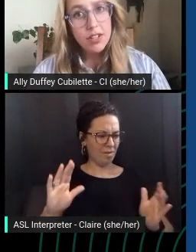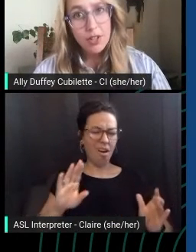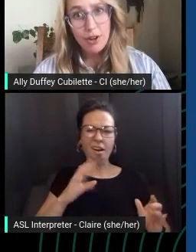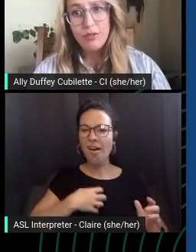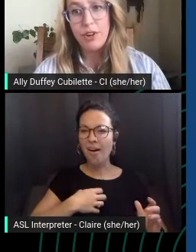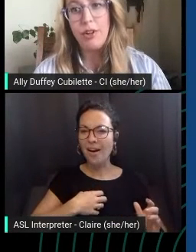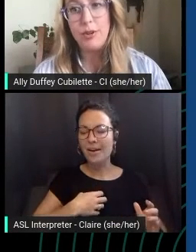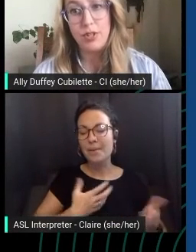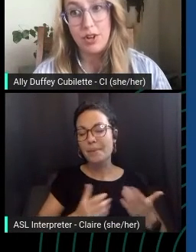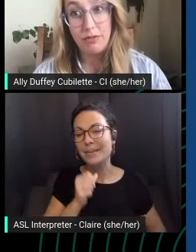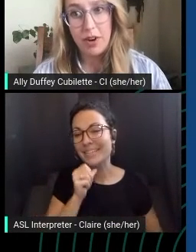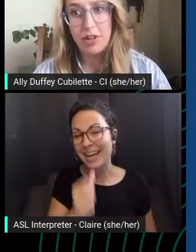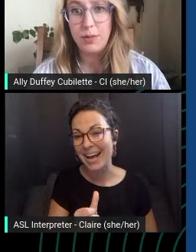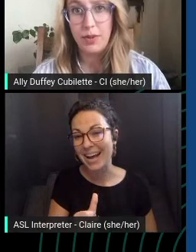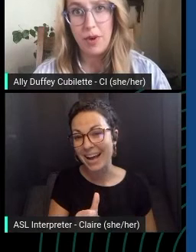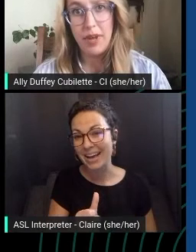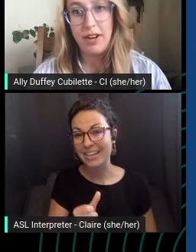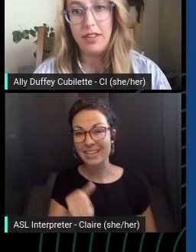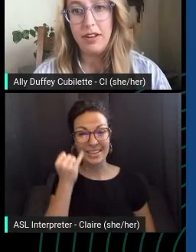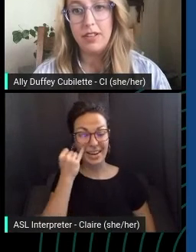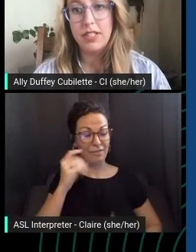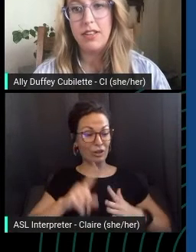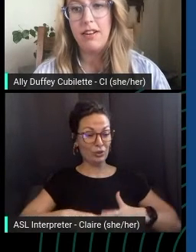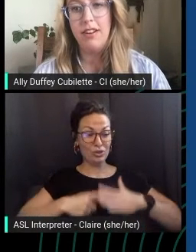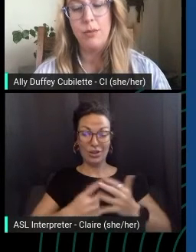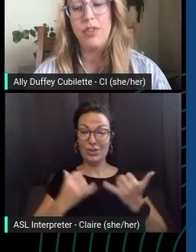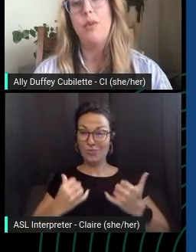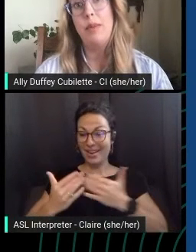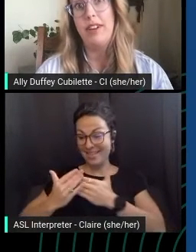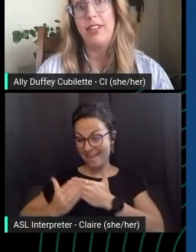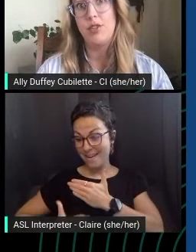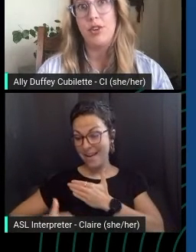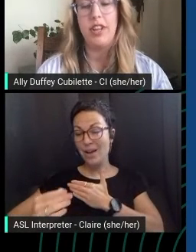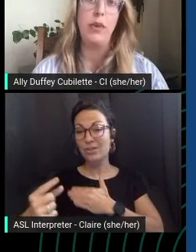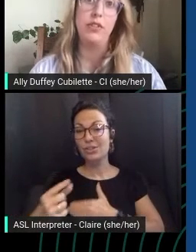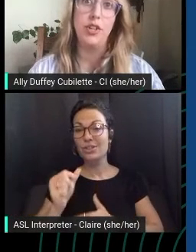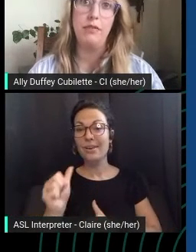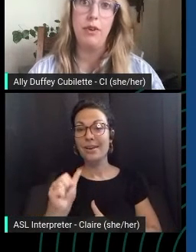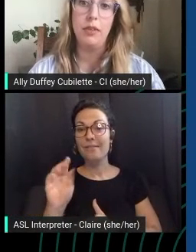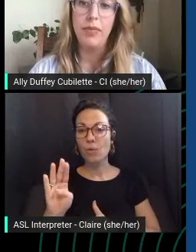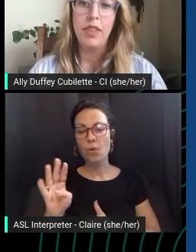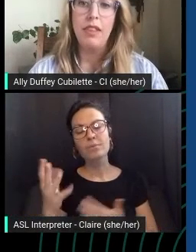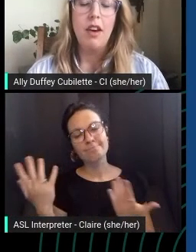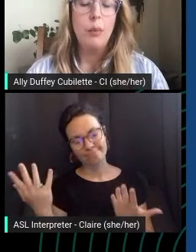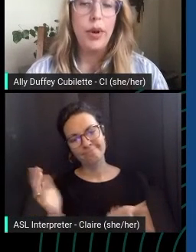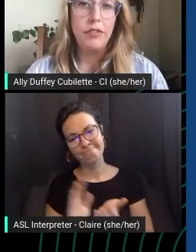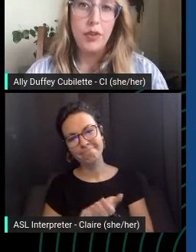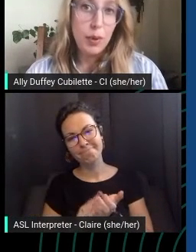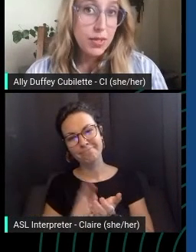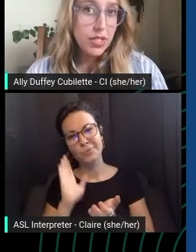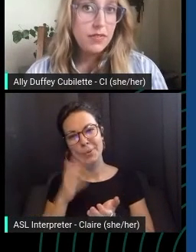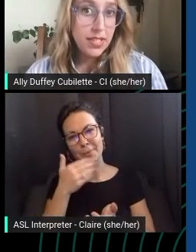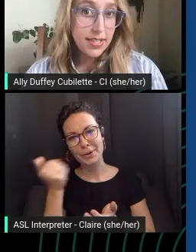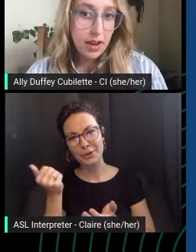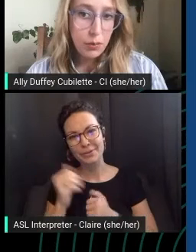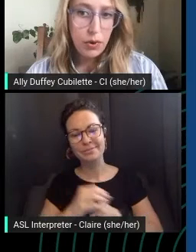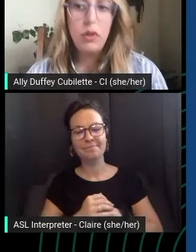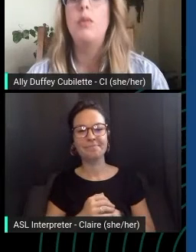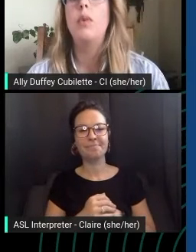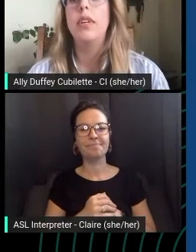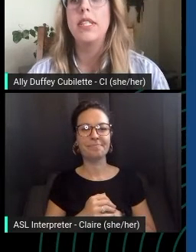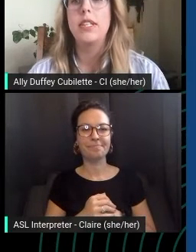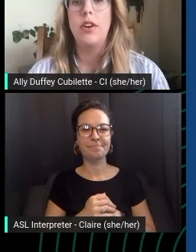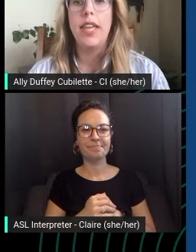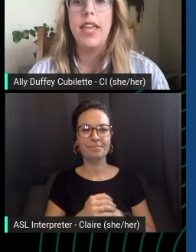just a nod to all of y'all who can start fresh with web analytics, with your web analytics journey with GA4. But for the purposes of this